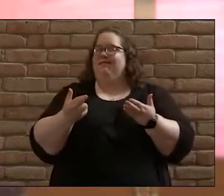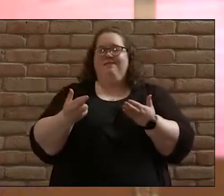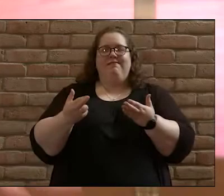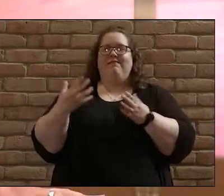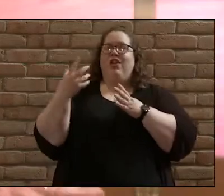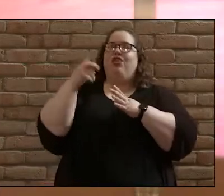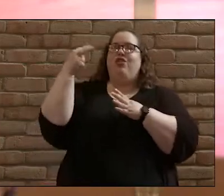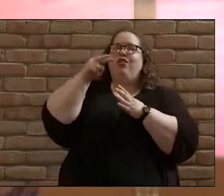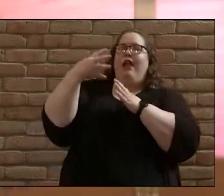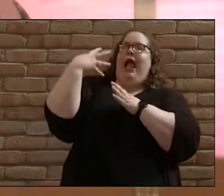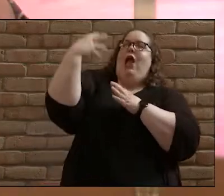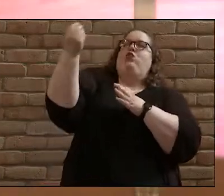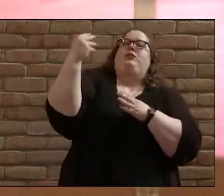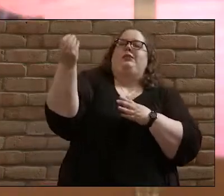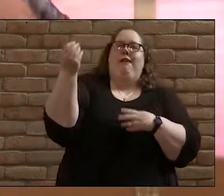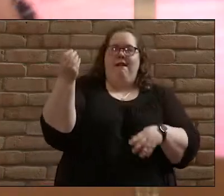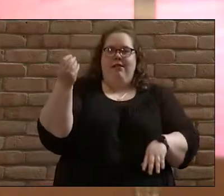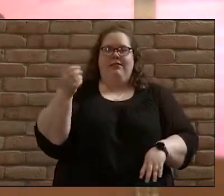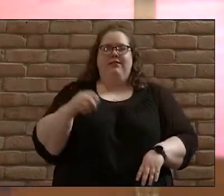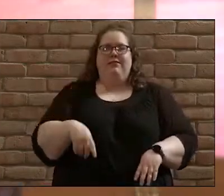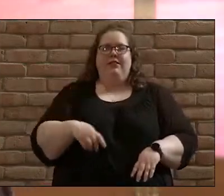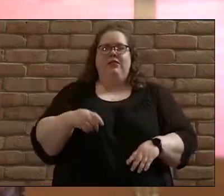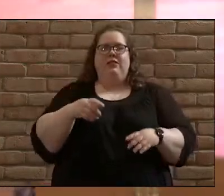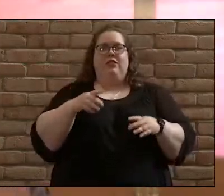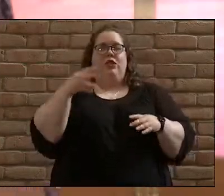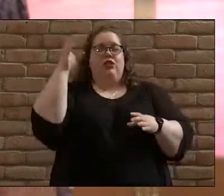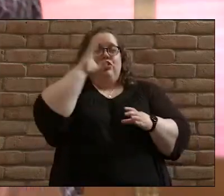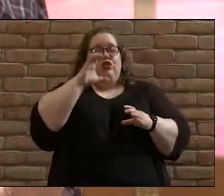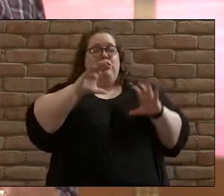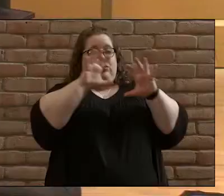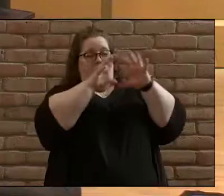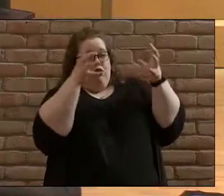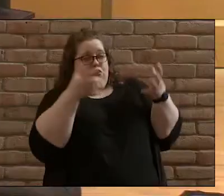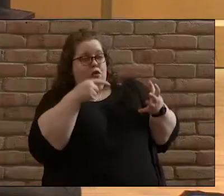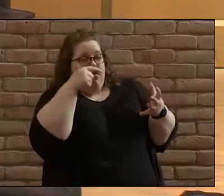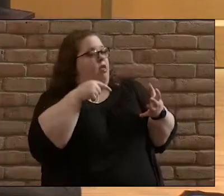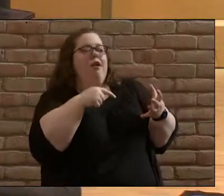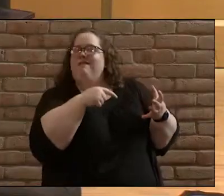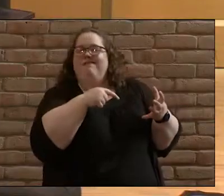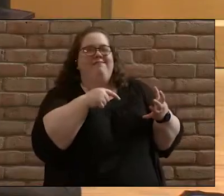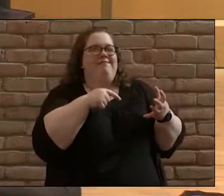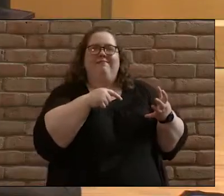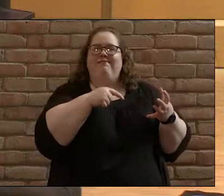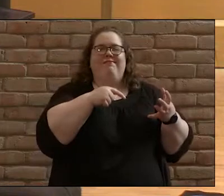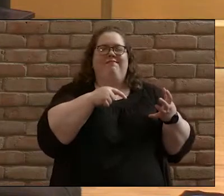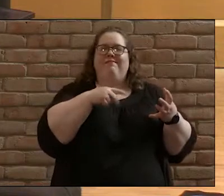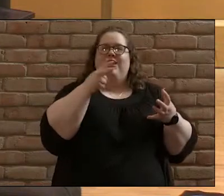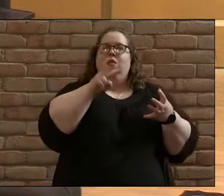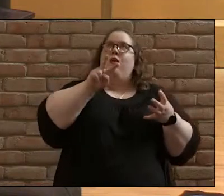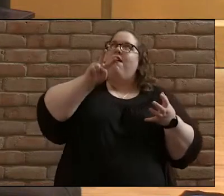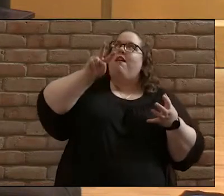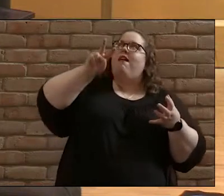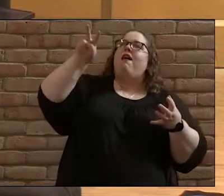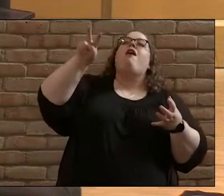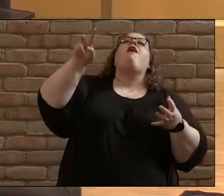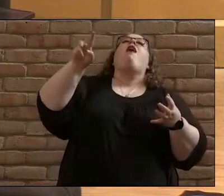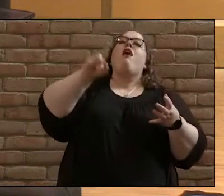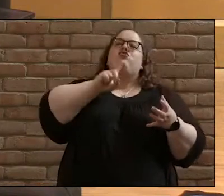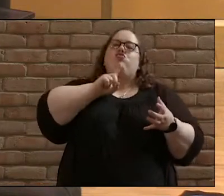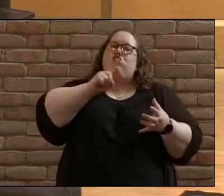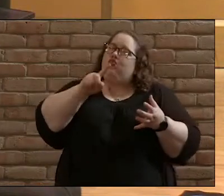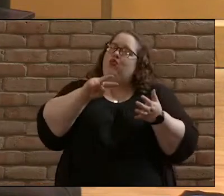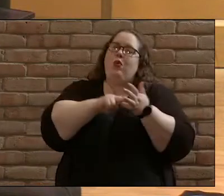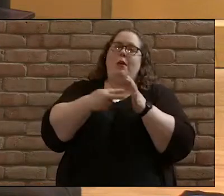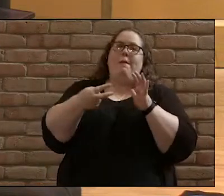looking under the sun, but actually pick up our eyes and look above the sun to find the true meaning that